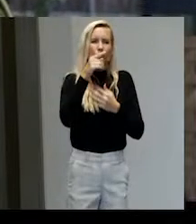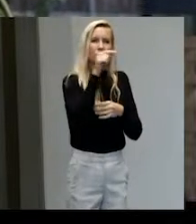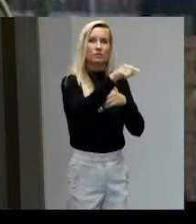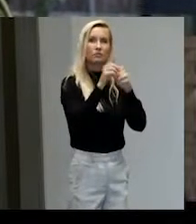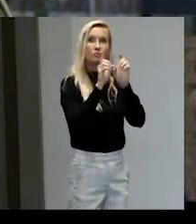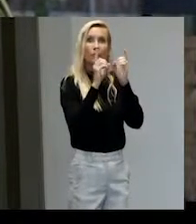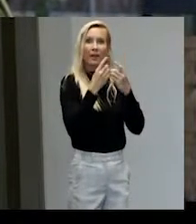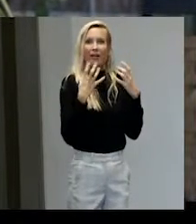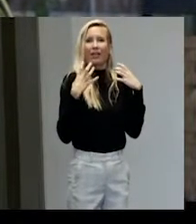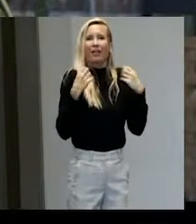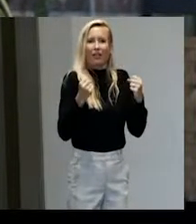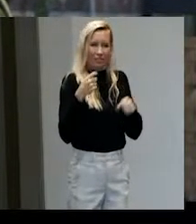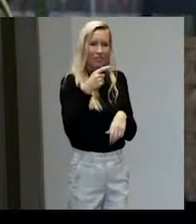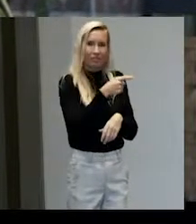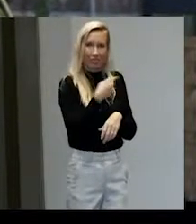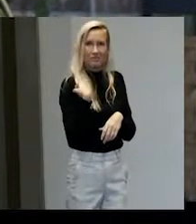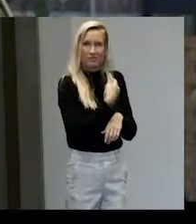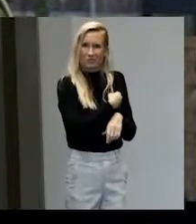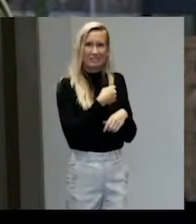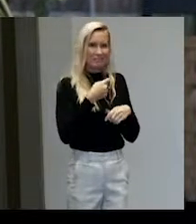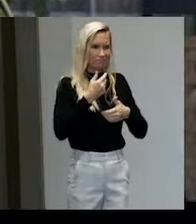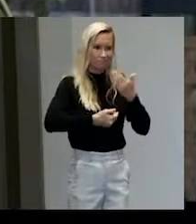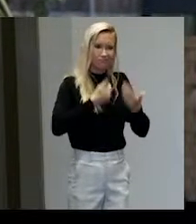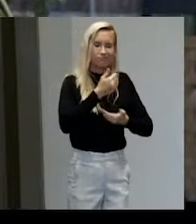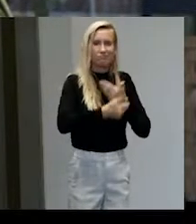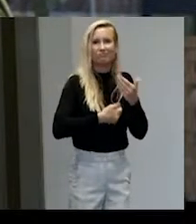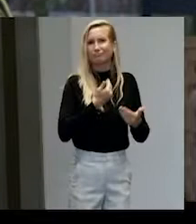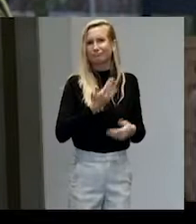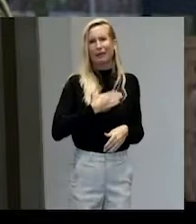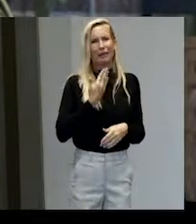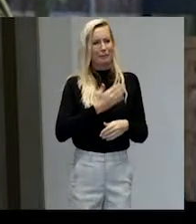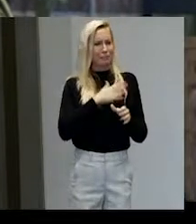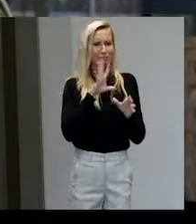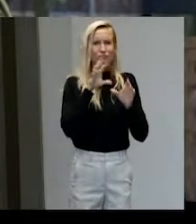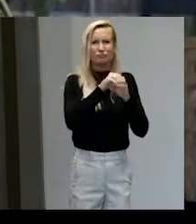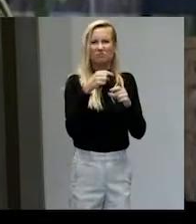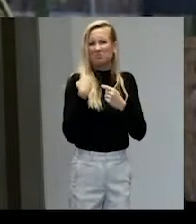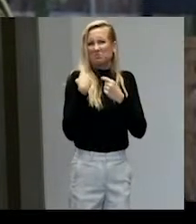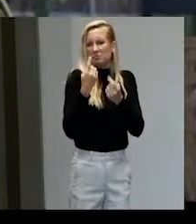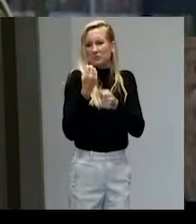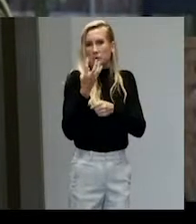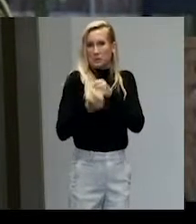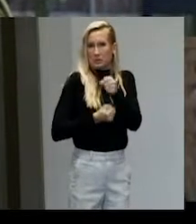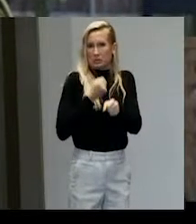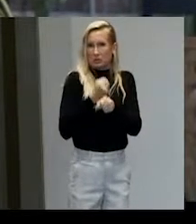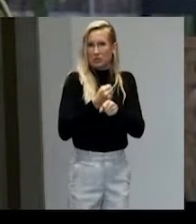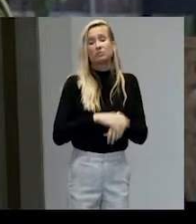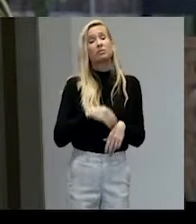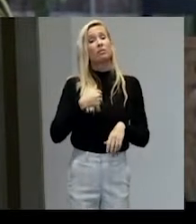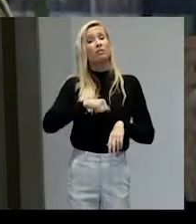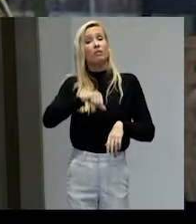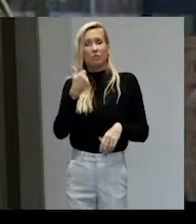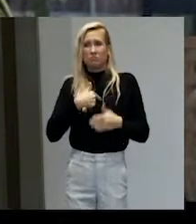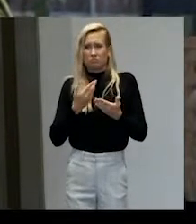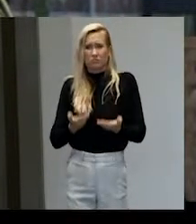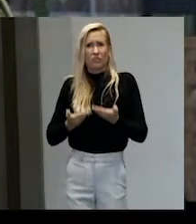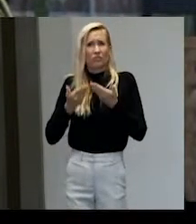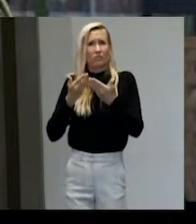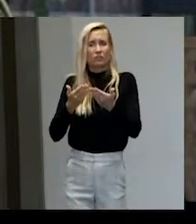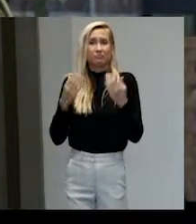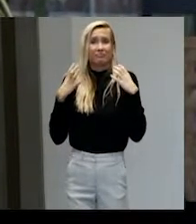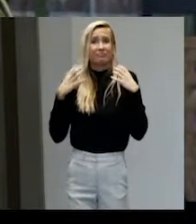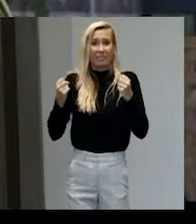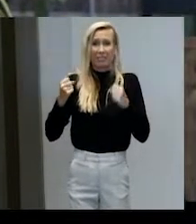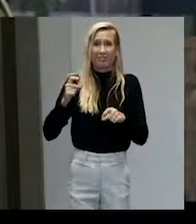happy to do that over the last few years. We also offer health benefits to people at all stages